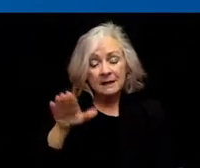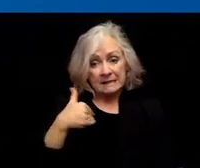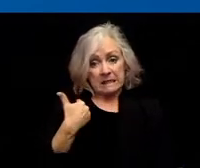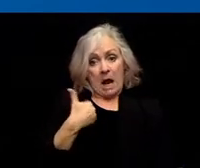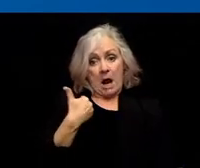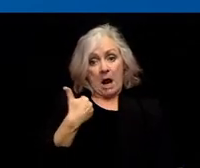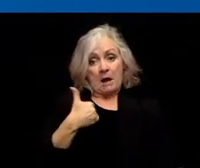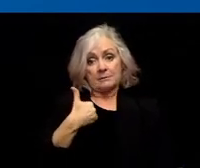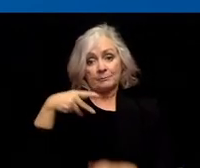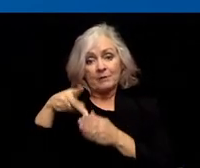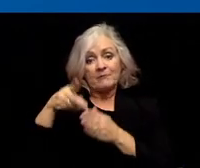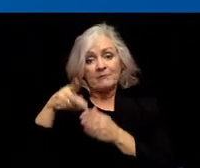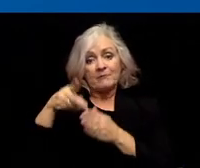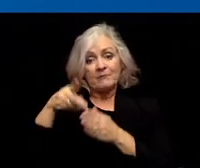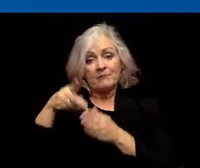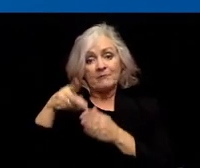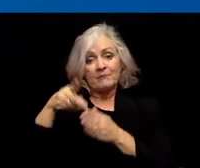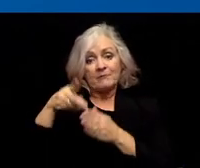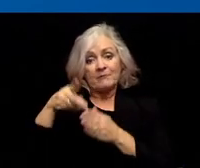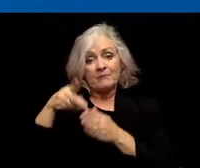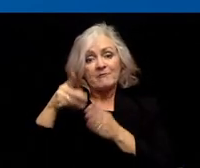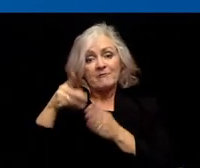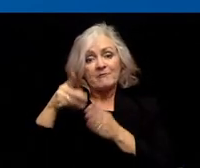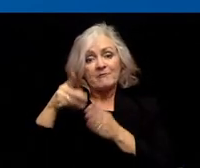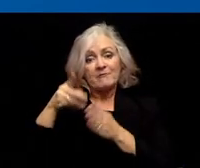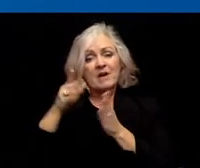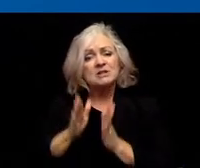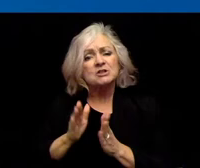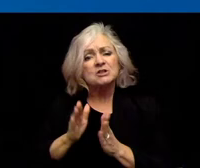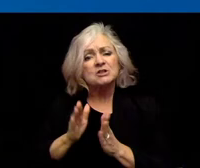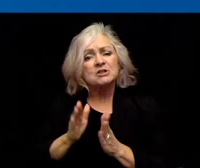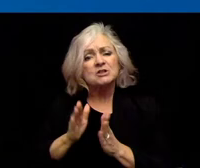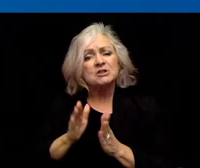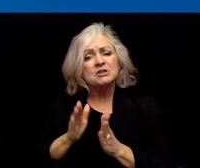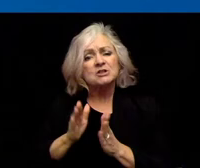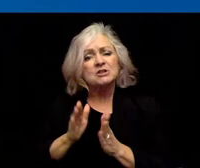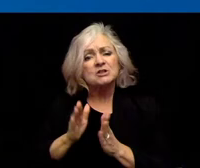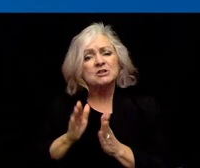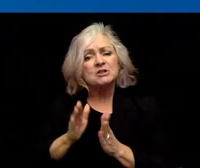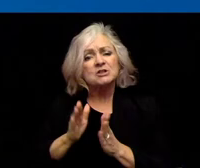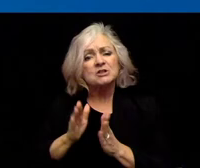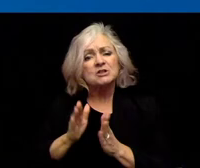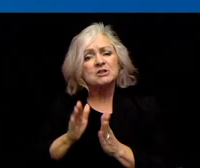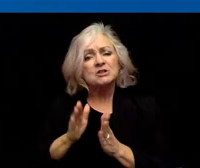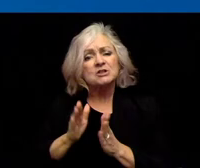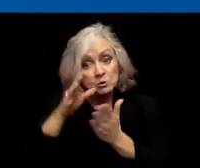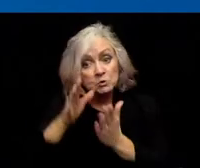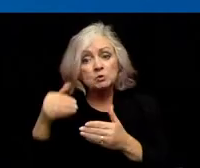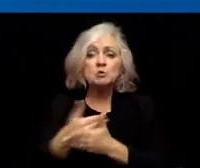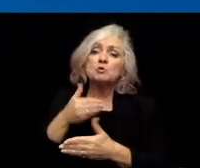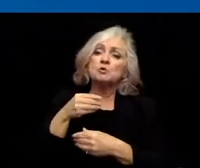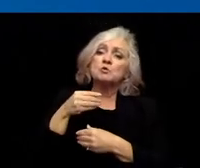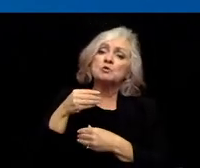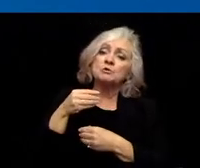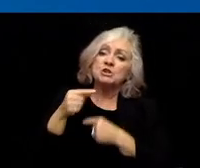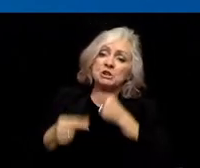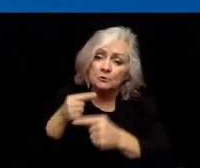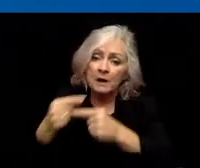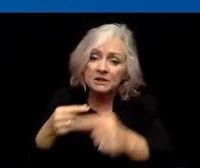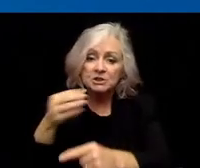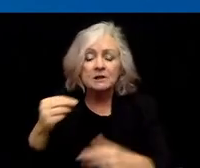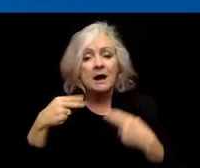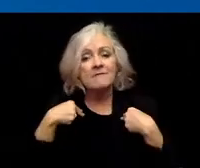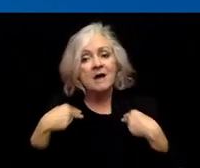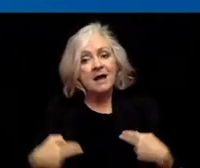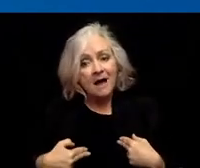this time, this moment for students and the new generation of health professionals and researchers in the field?